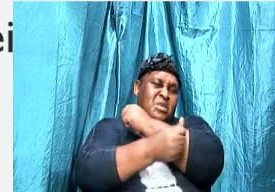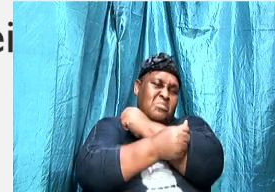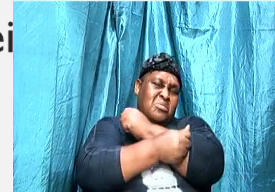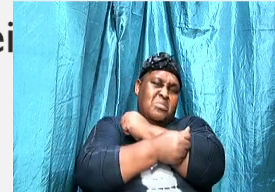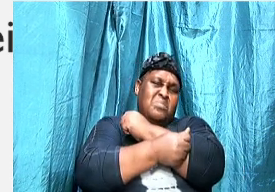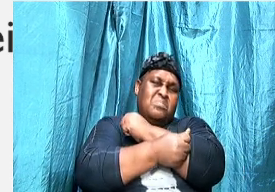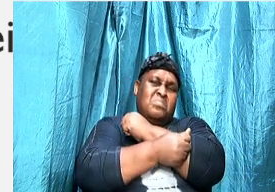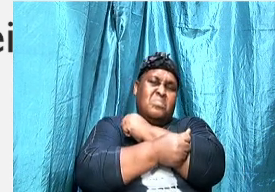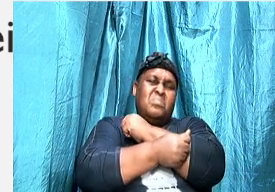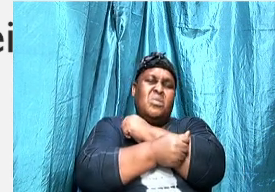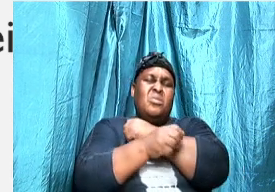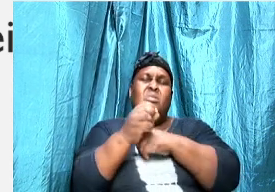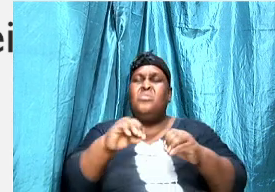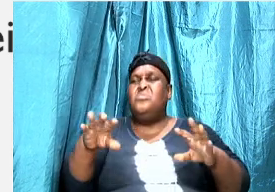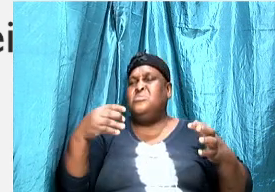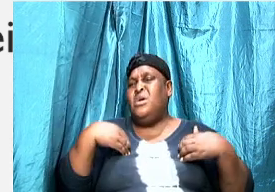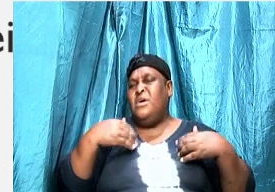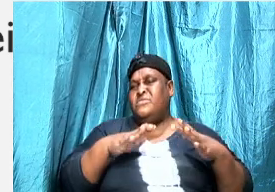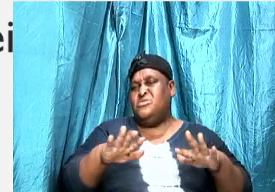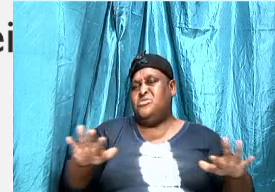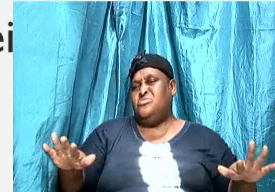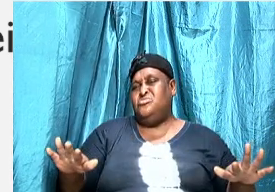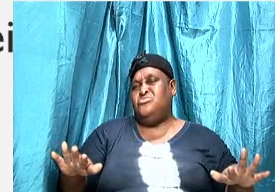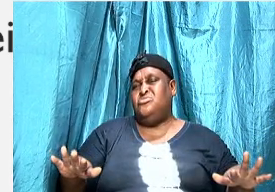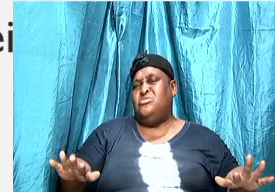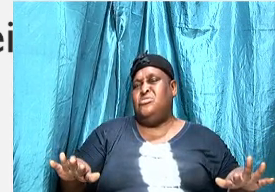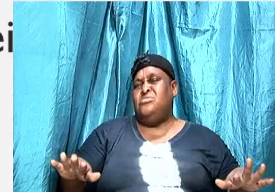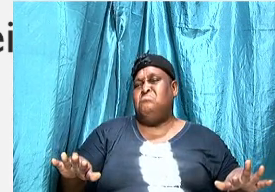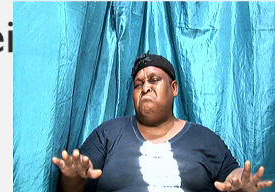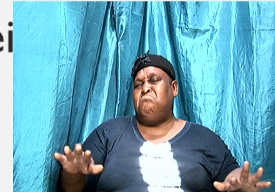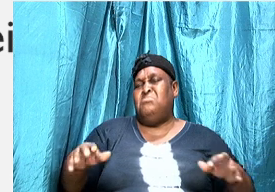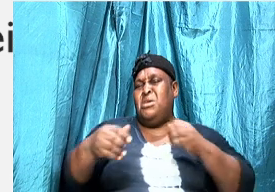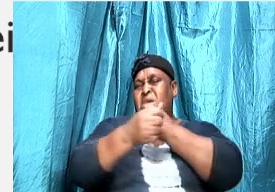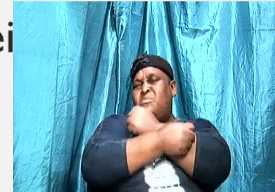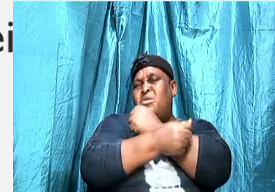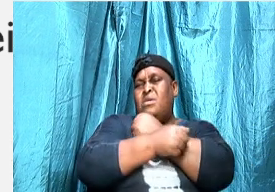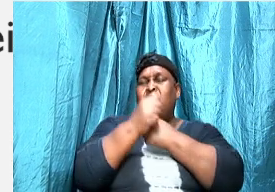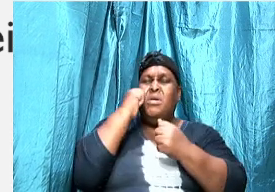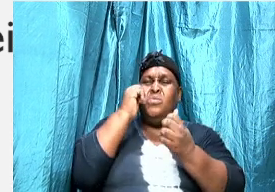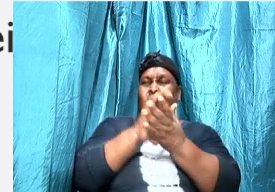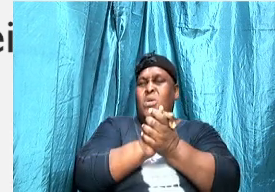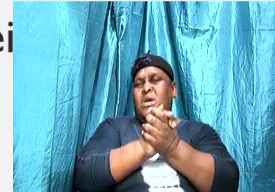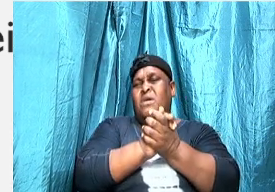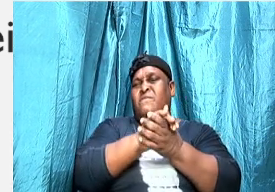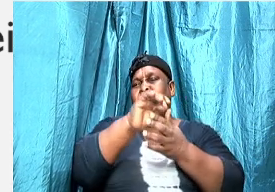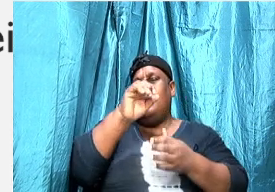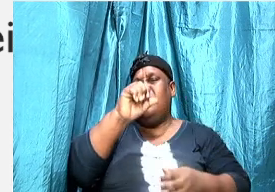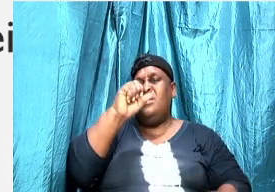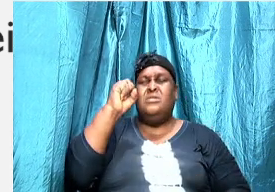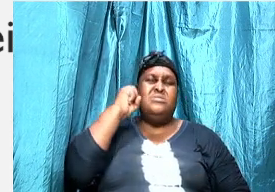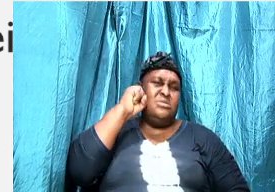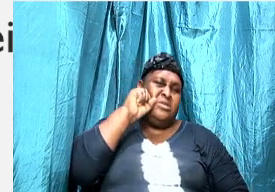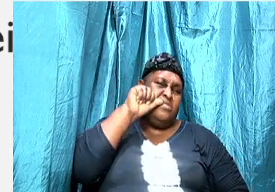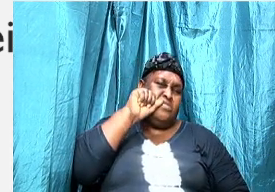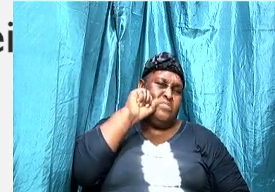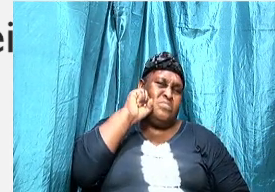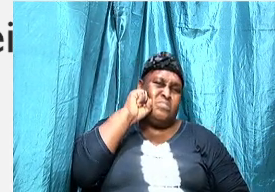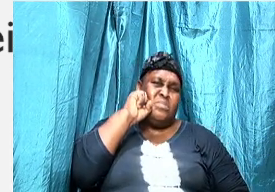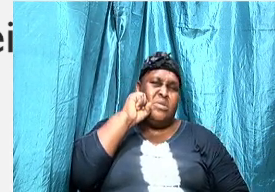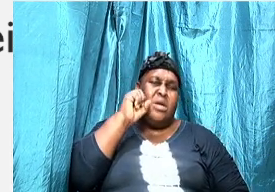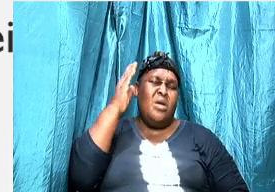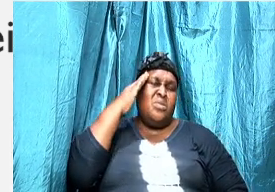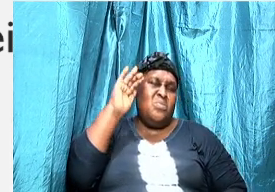children. He and his wife Sarah, and we know how God appeared